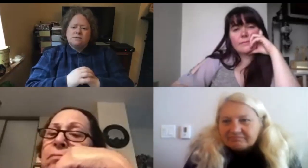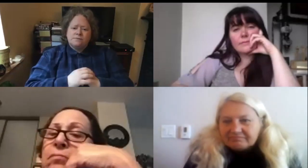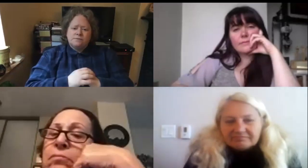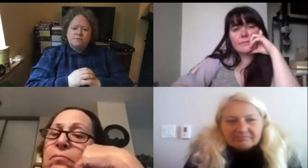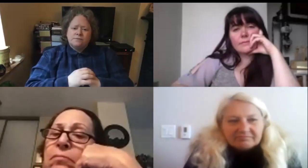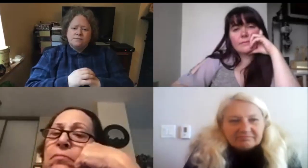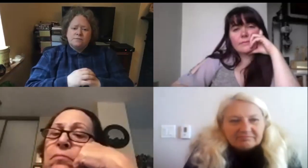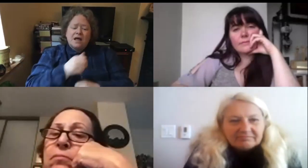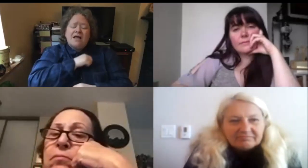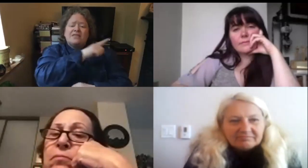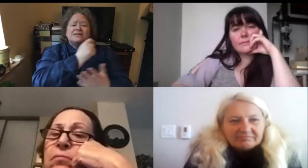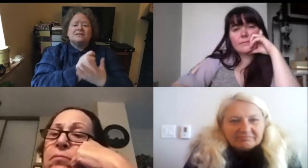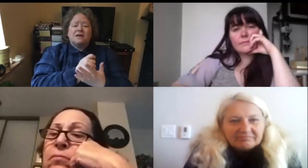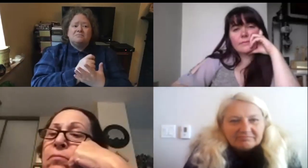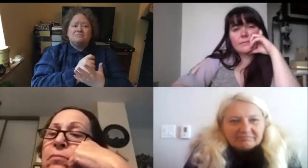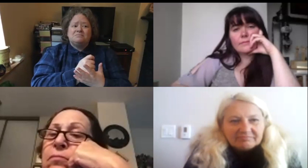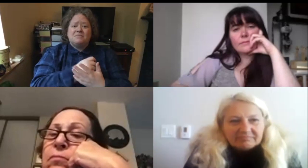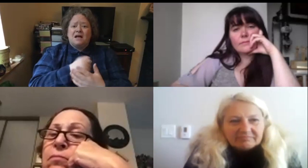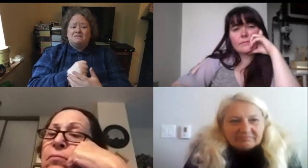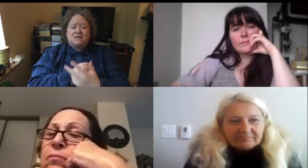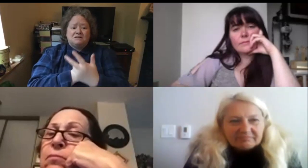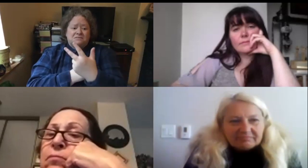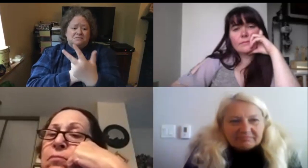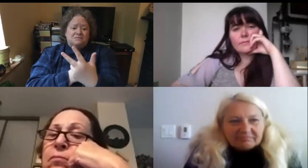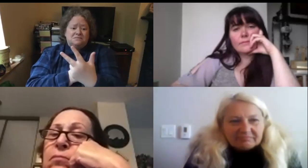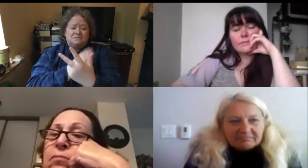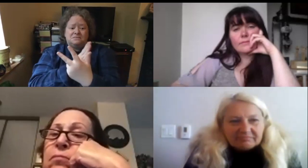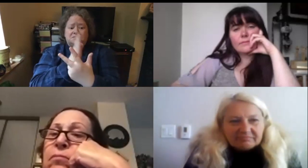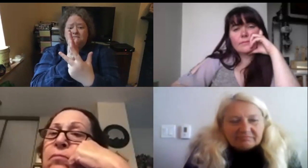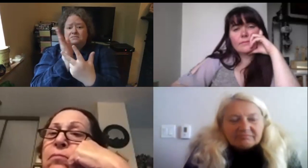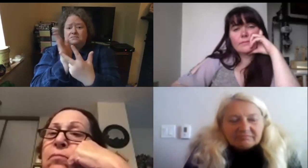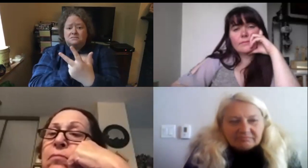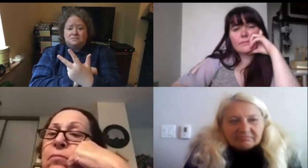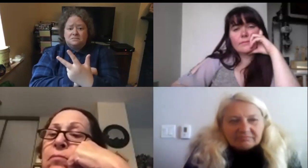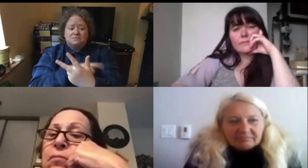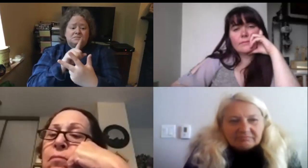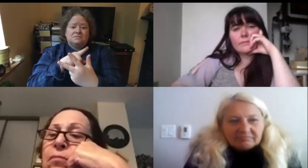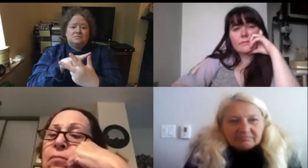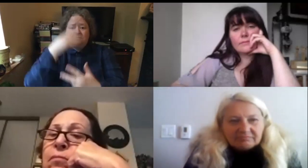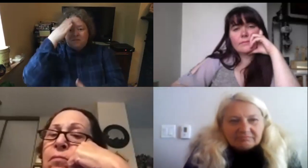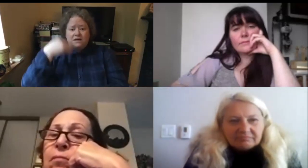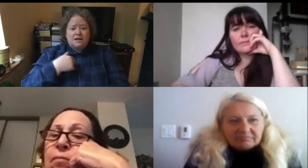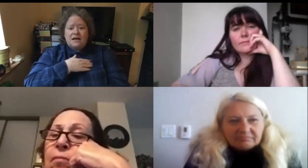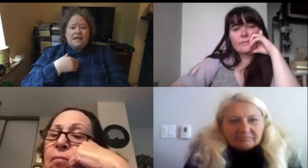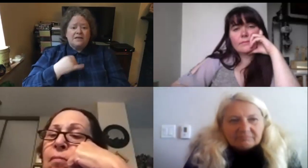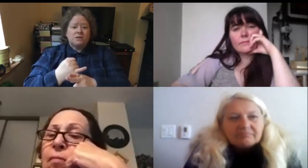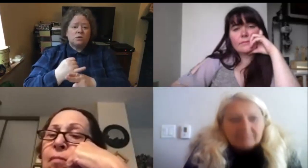The next thing is educational options. At that time, there were